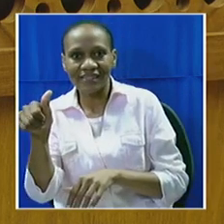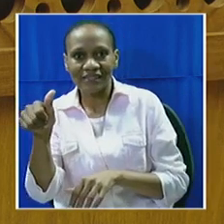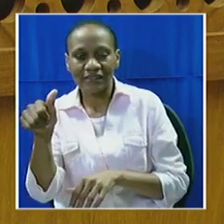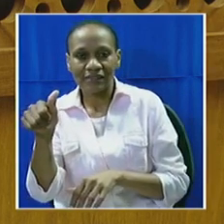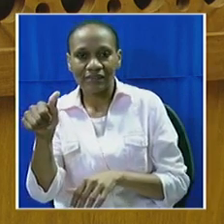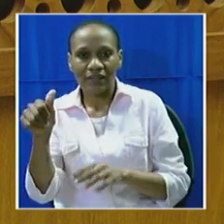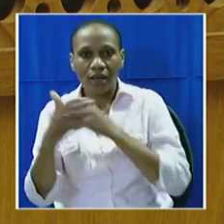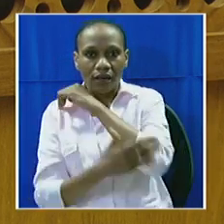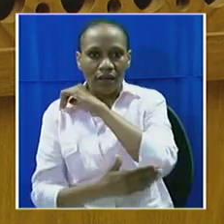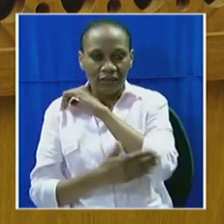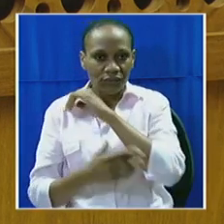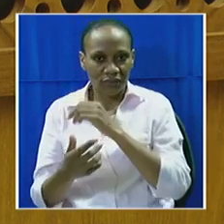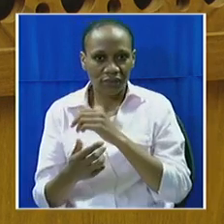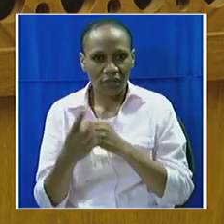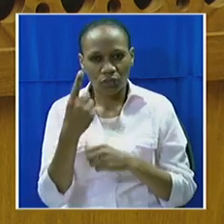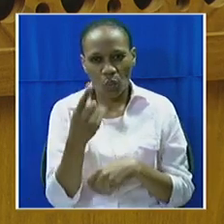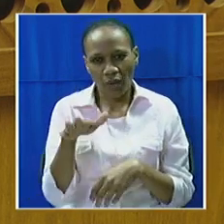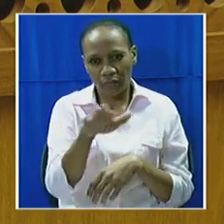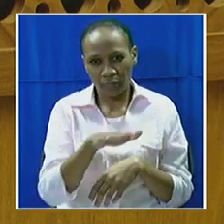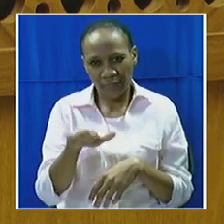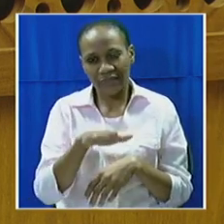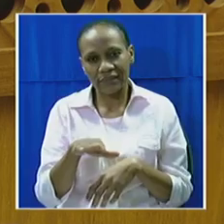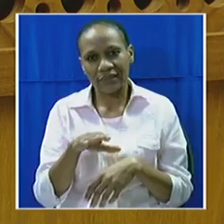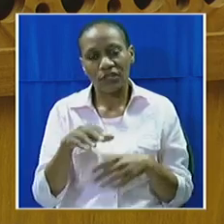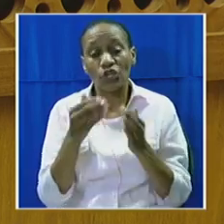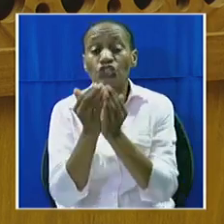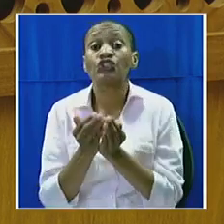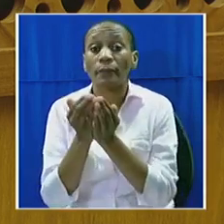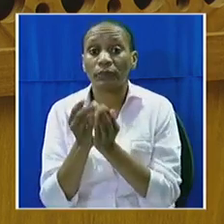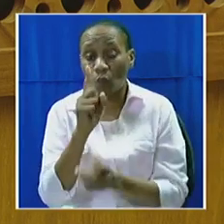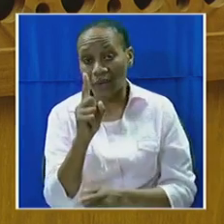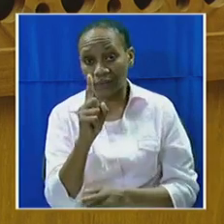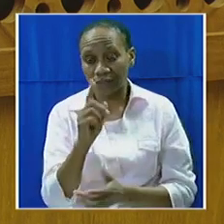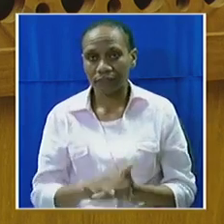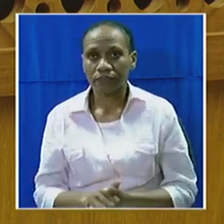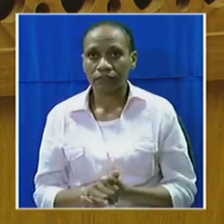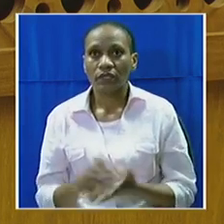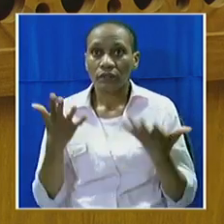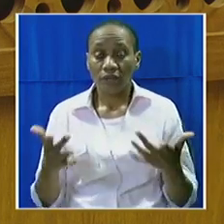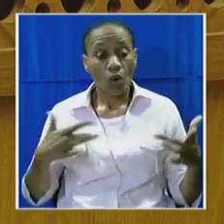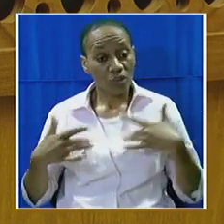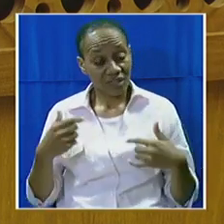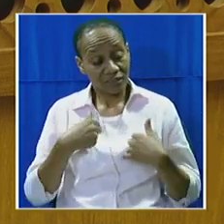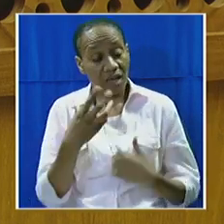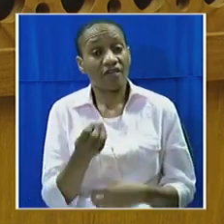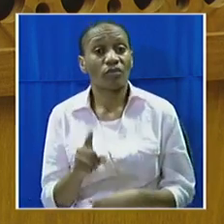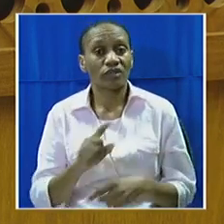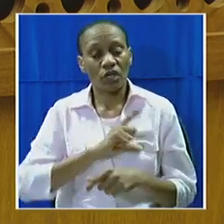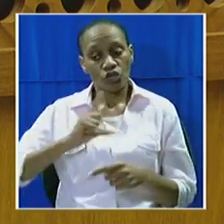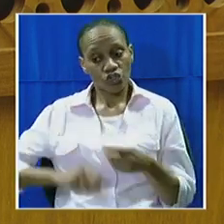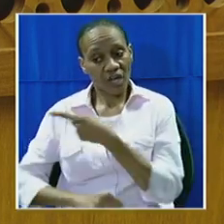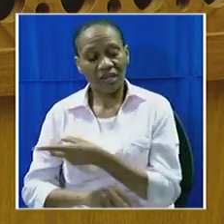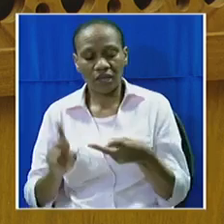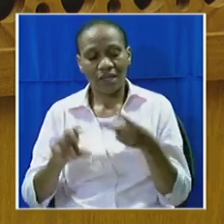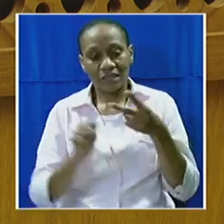which is the Diamond Princess Cruise. So the major countries that are of concern to us beyond China is